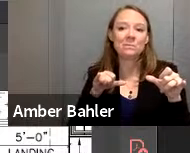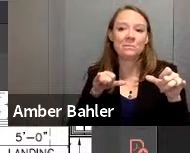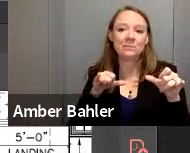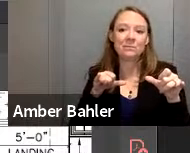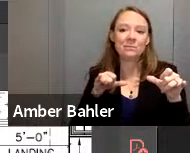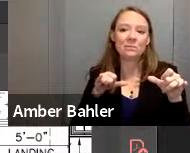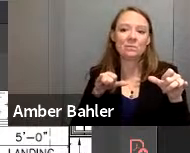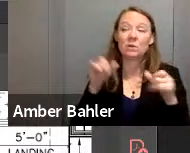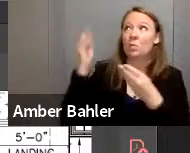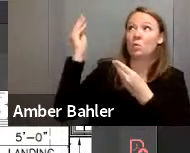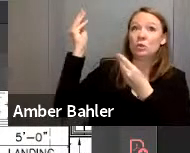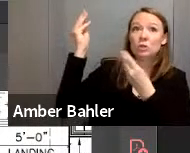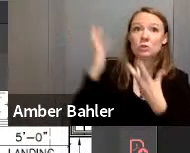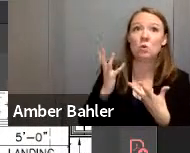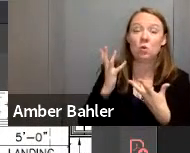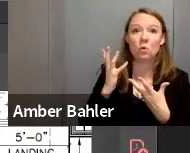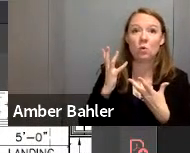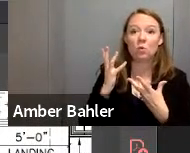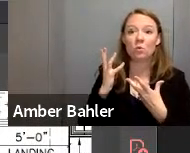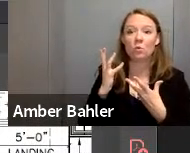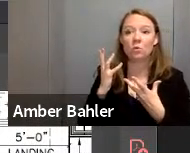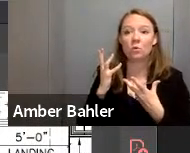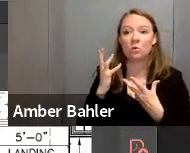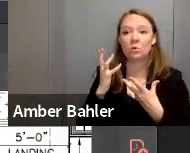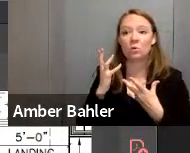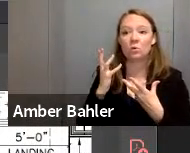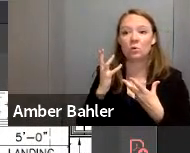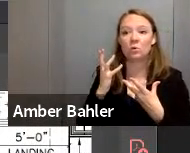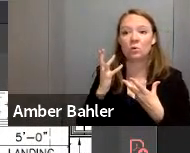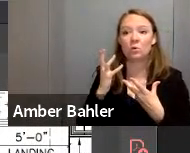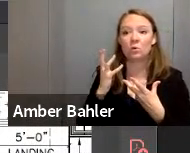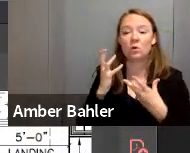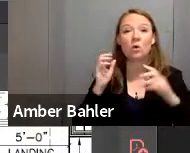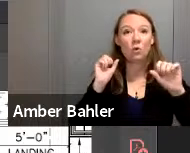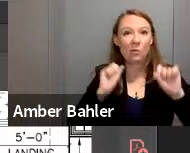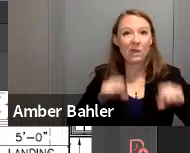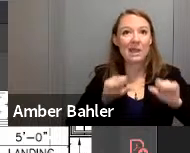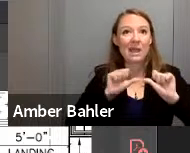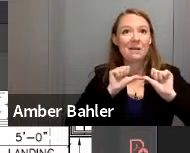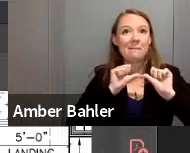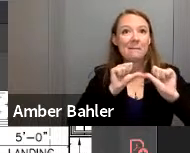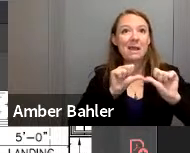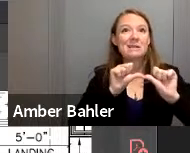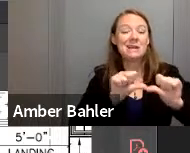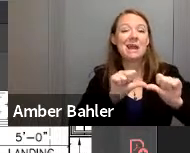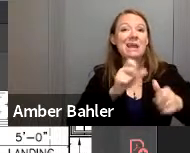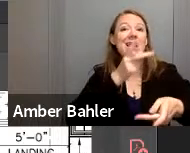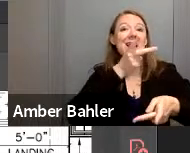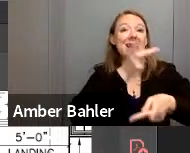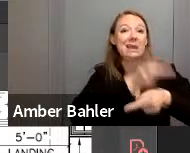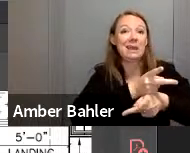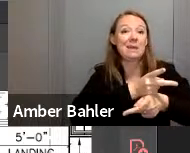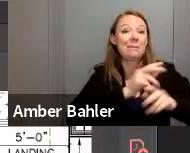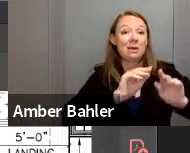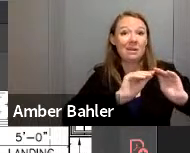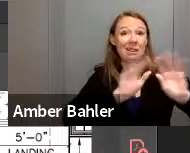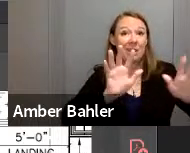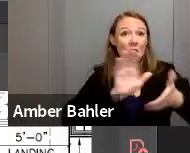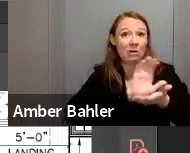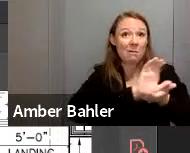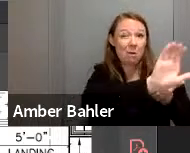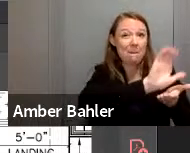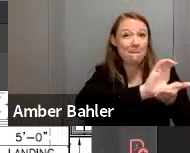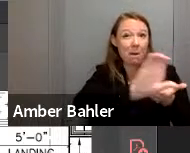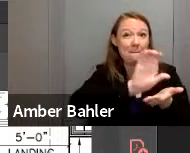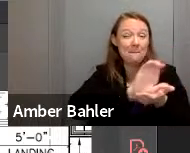We can only maintain and keep clear what is our property and facilities. And, you know, that's